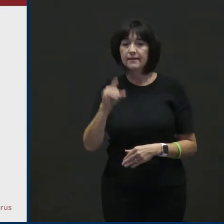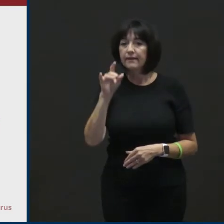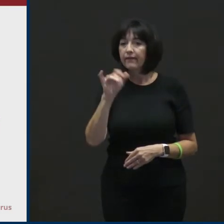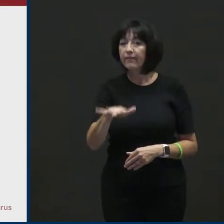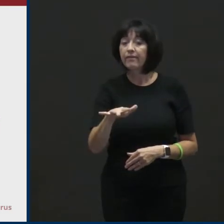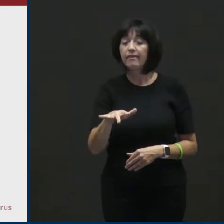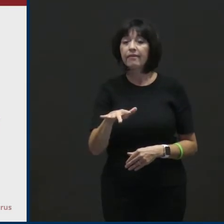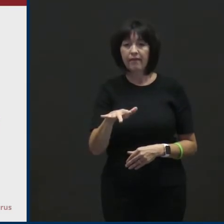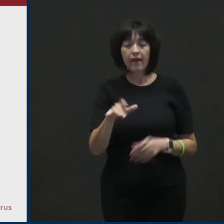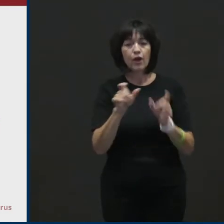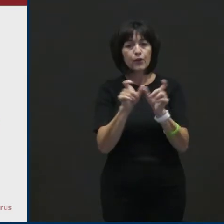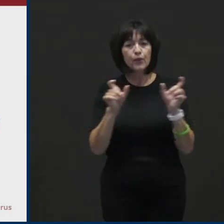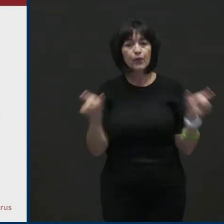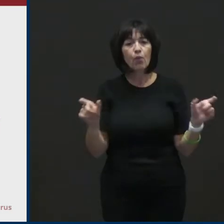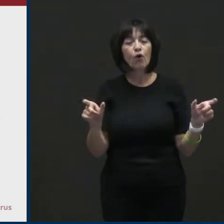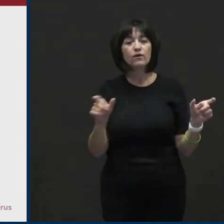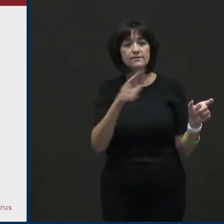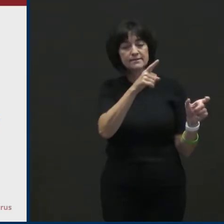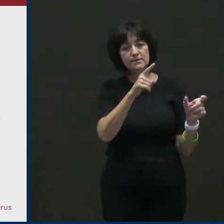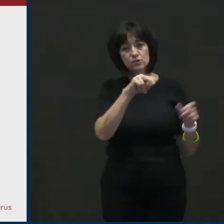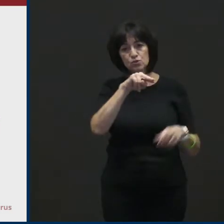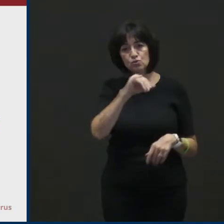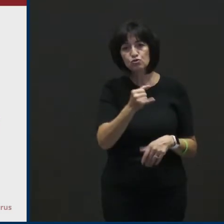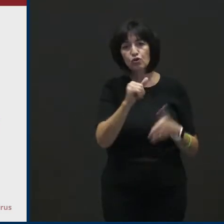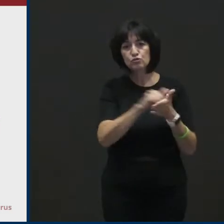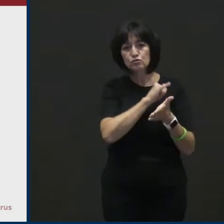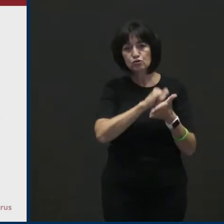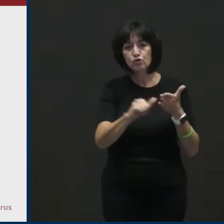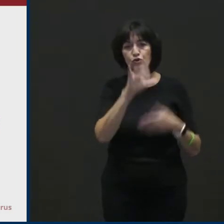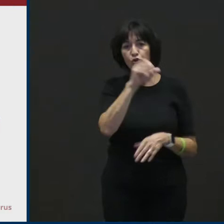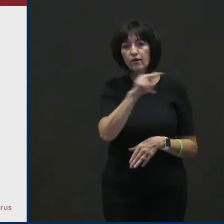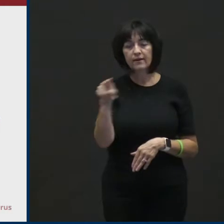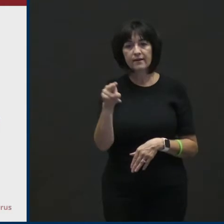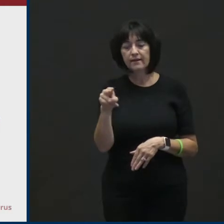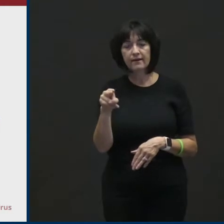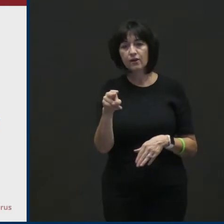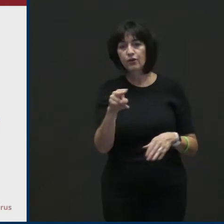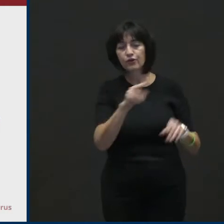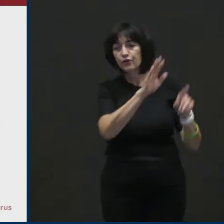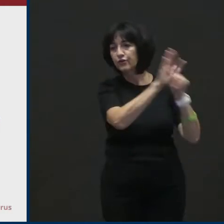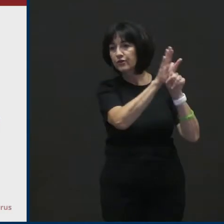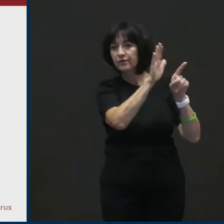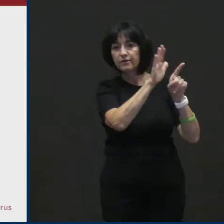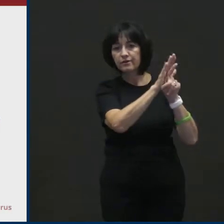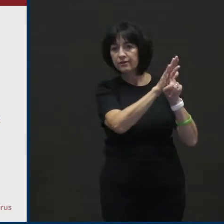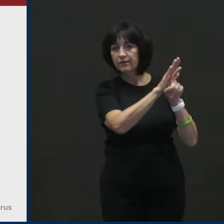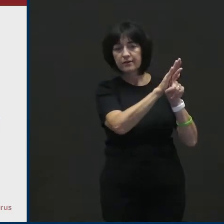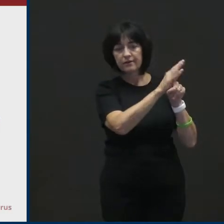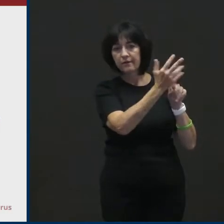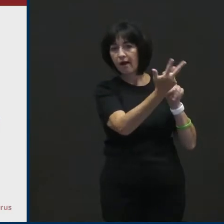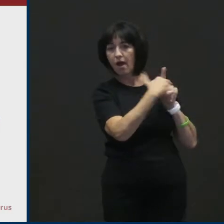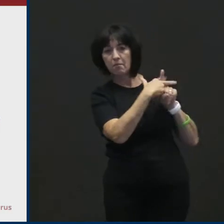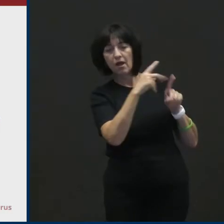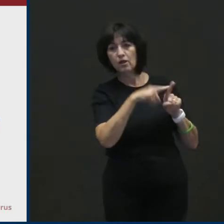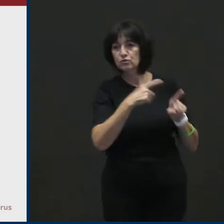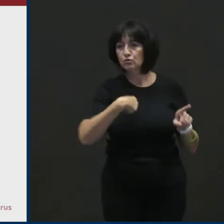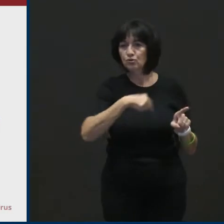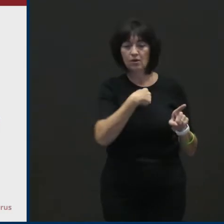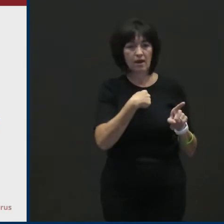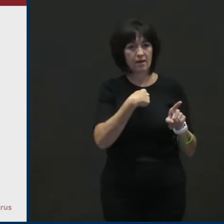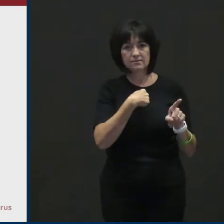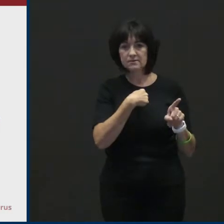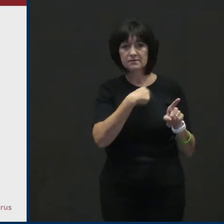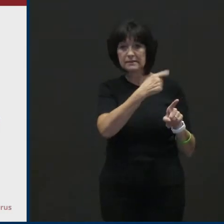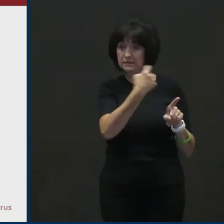York, and Connecticut impose on us, their gating criteria for percent positive is 10%. We've